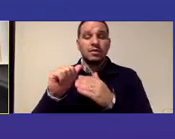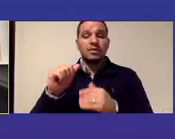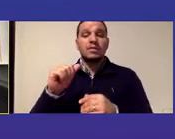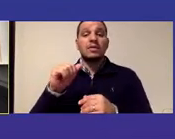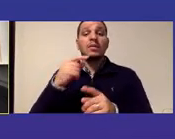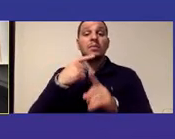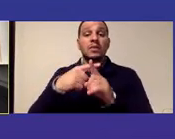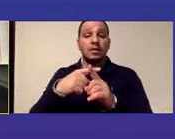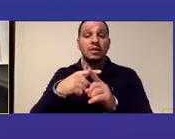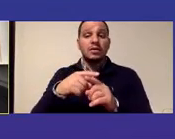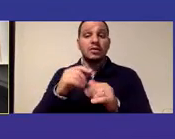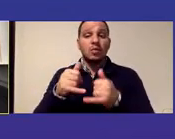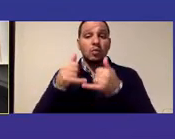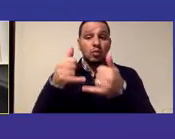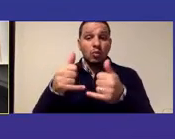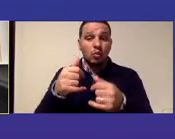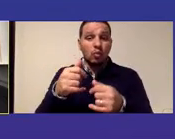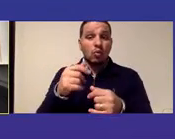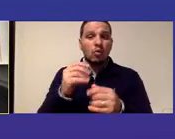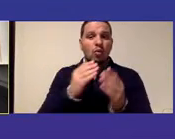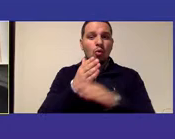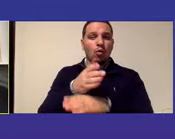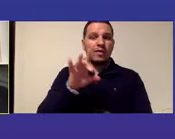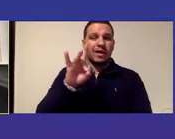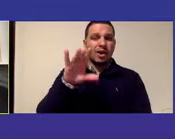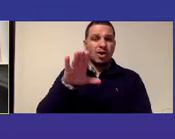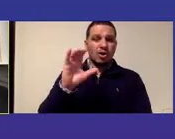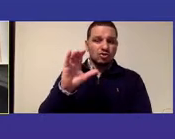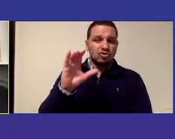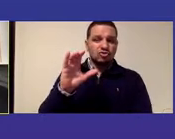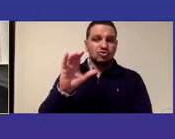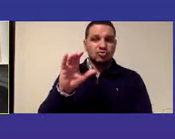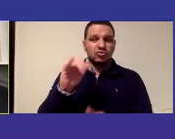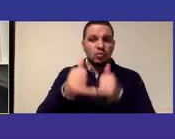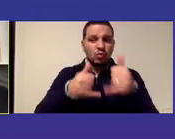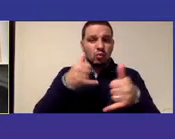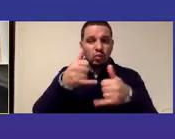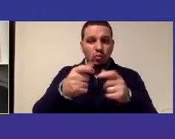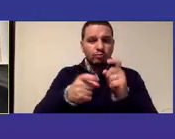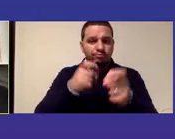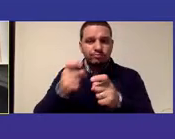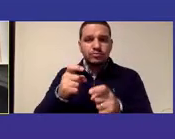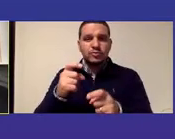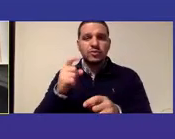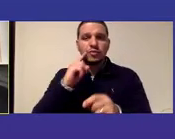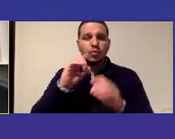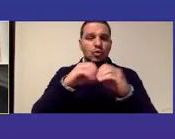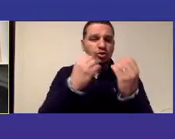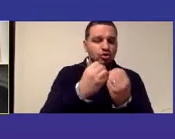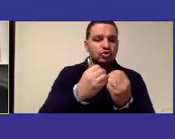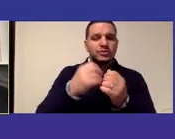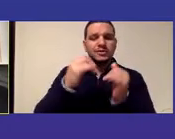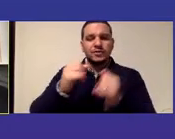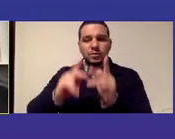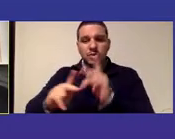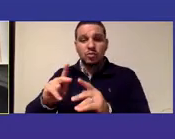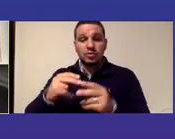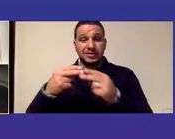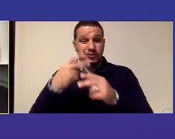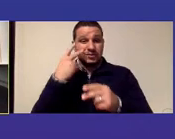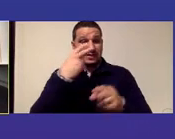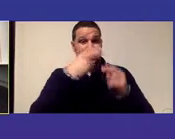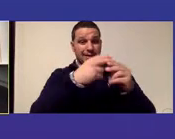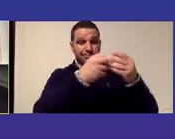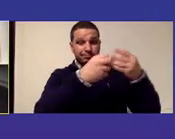and awarded over 800 awards to individuals and organizations. On the slide, you can see